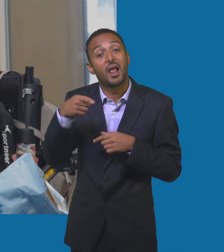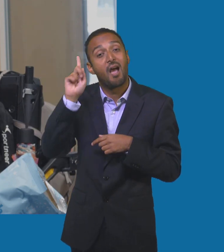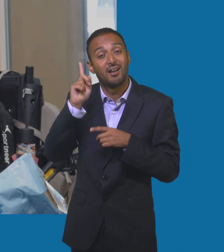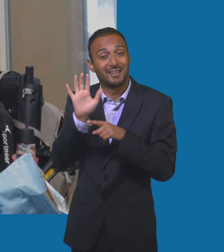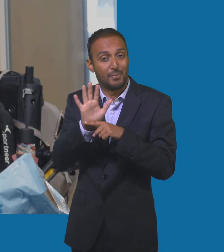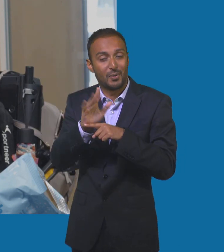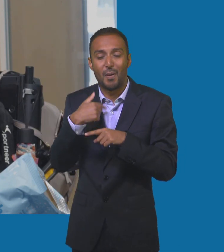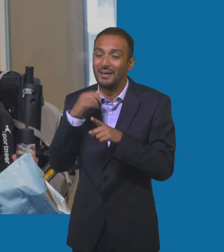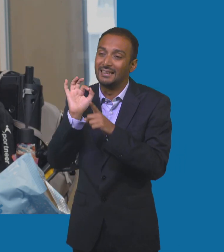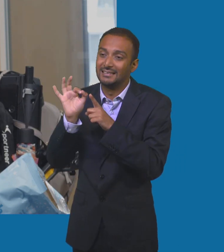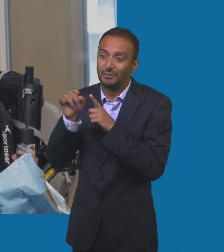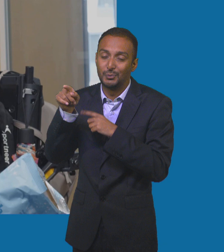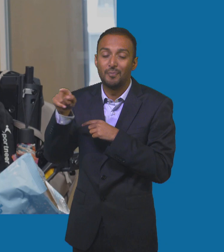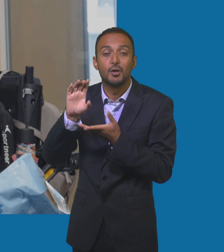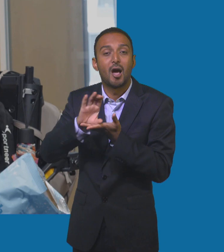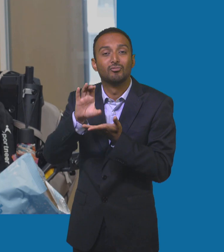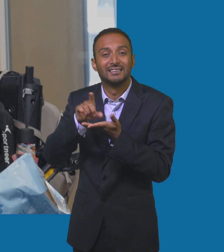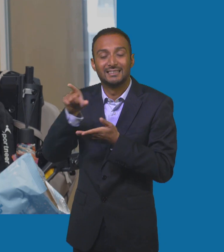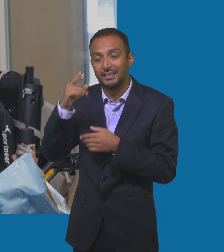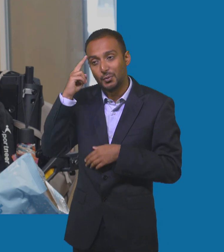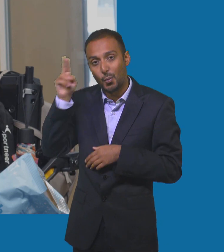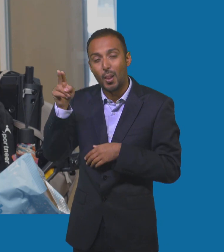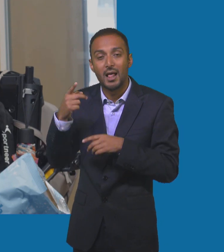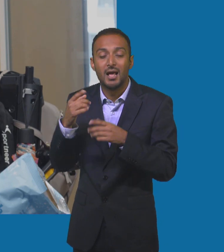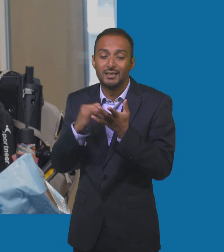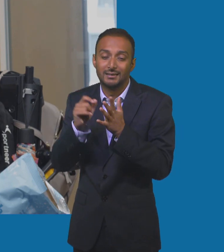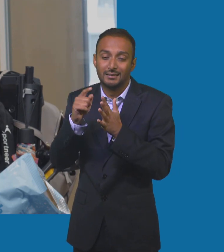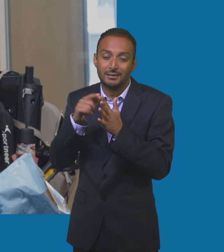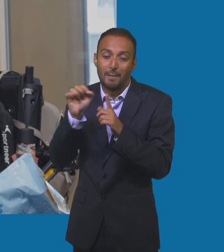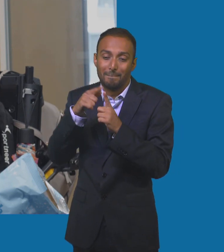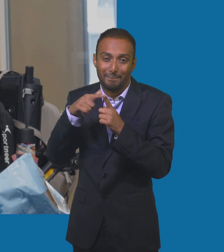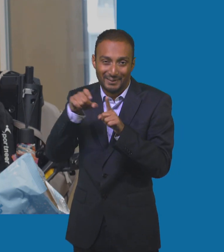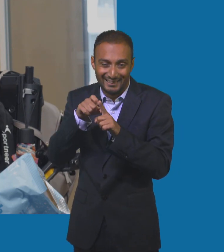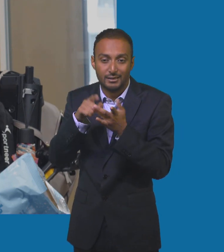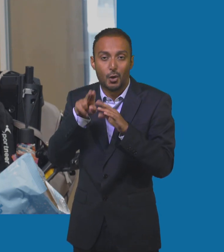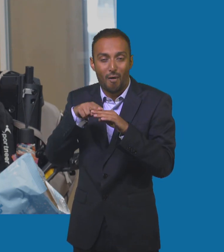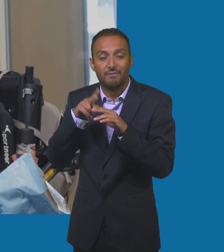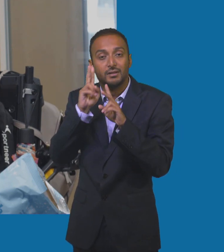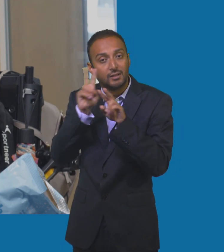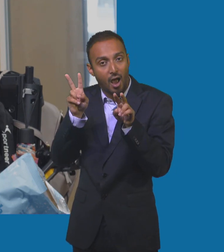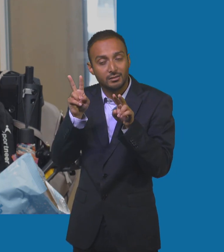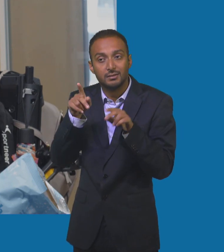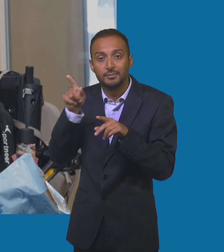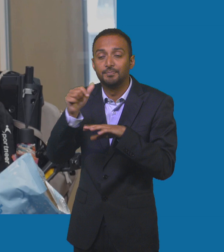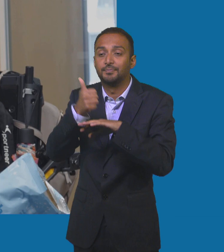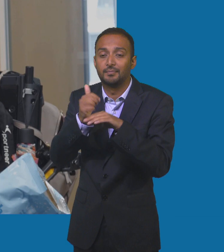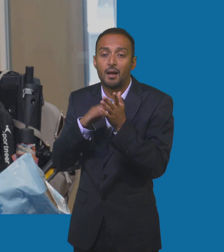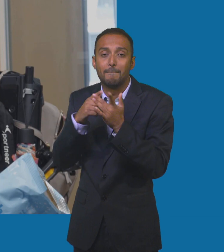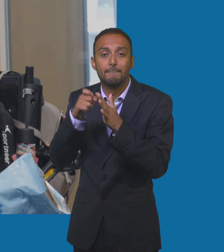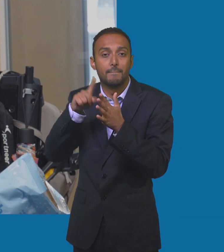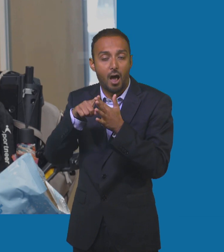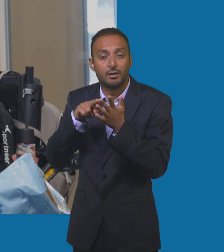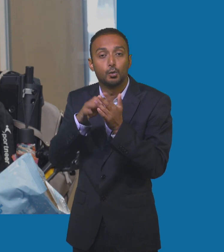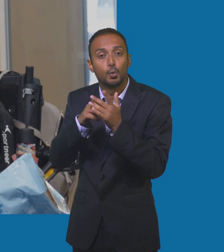the wonderful charity called Speed of Sight. And it was founded by Mike Newman, who was